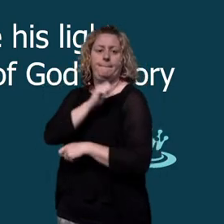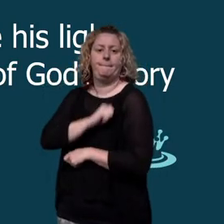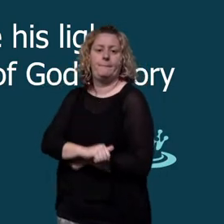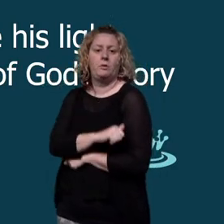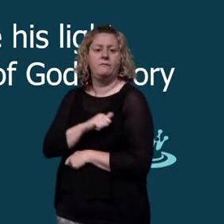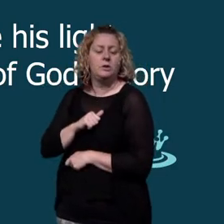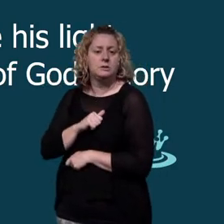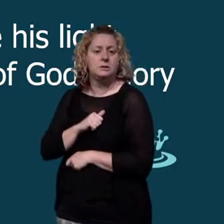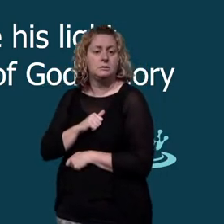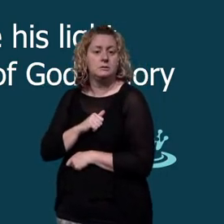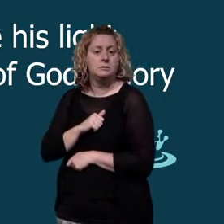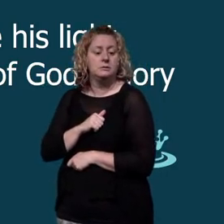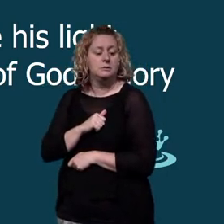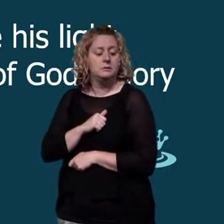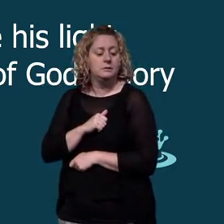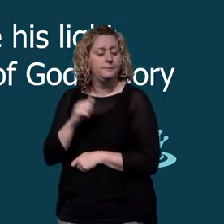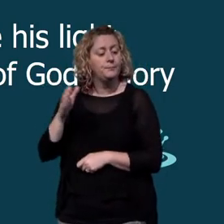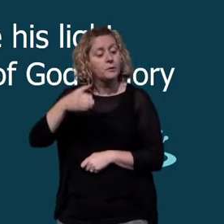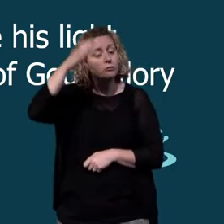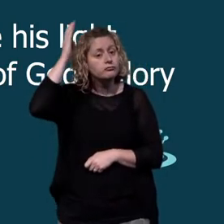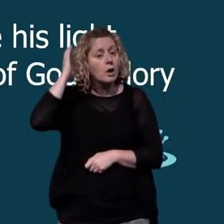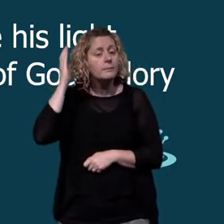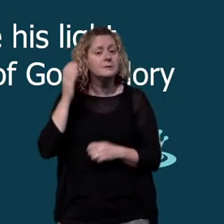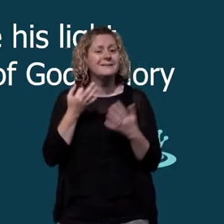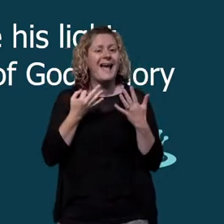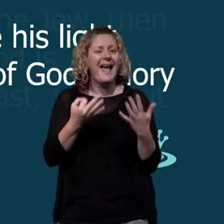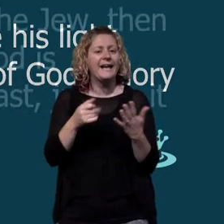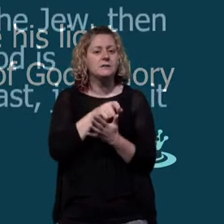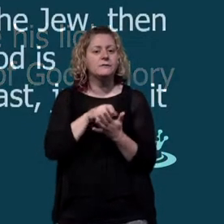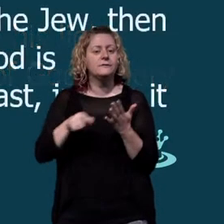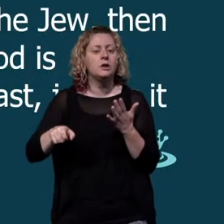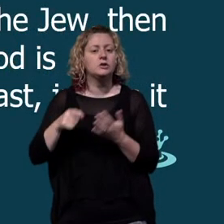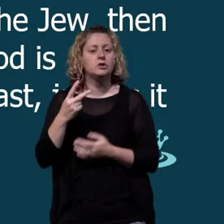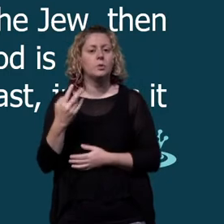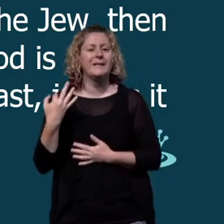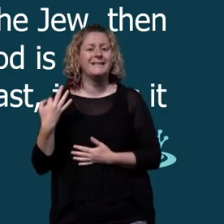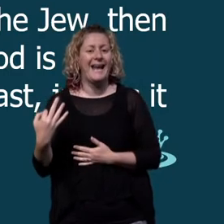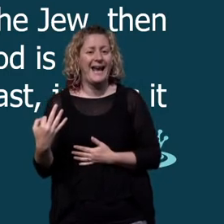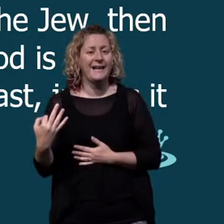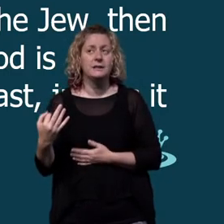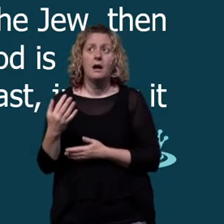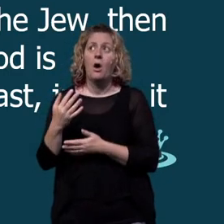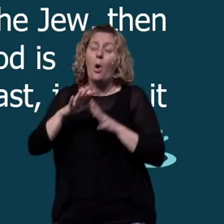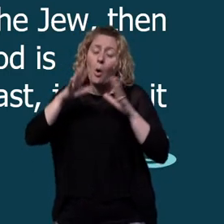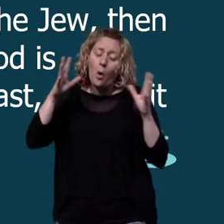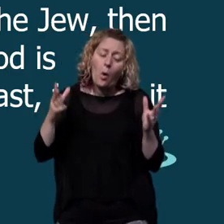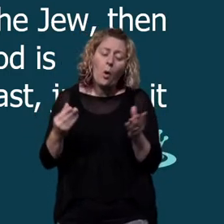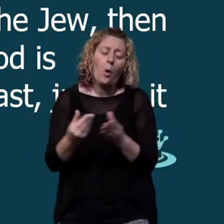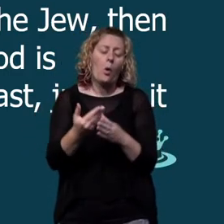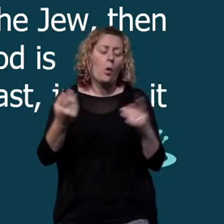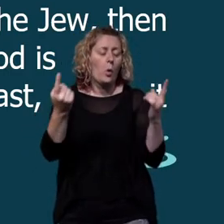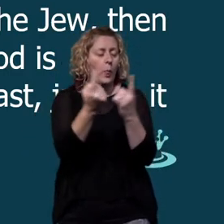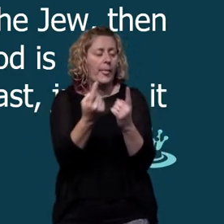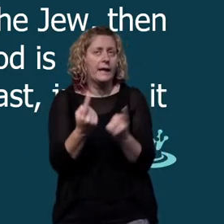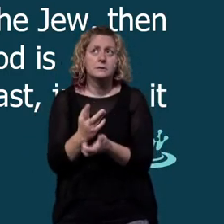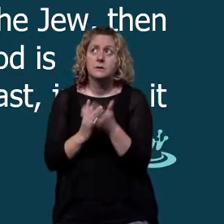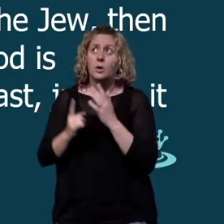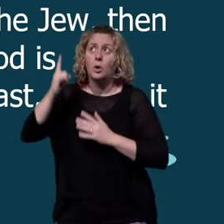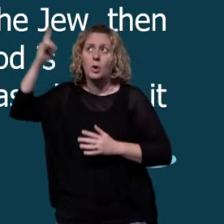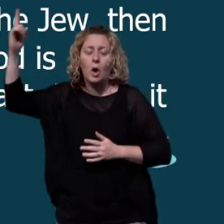of today is today? Romans 8 verse 28. And we know that in all things God works for the good of those who love him, who've been called according to his purpose.